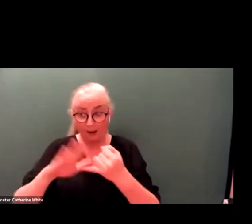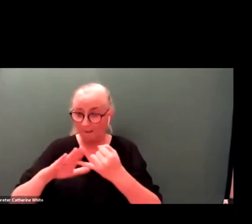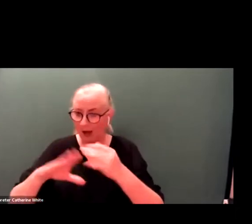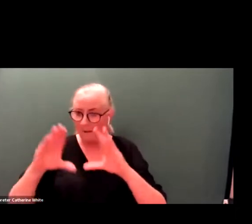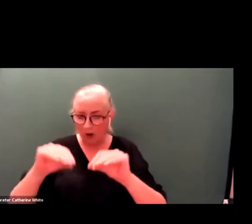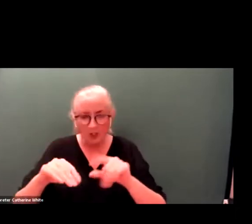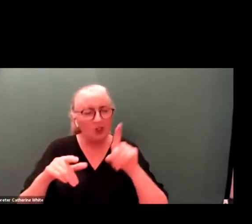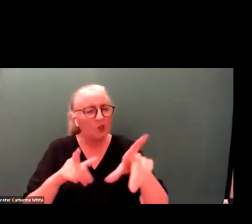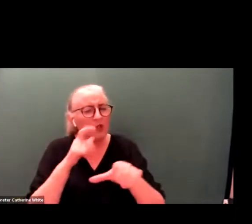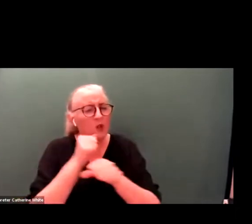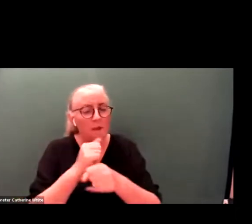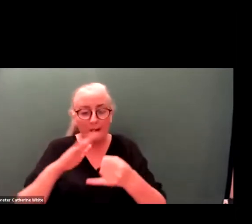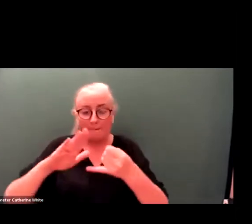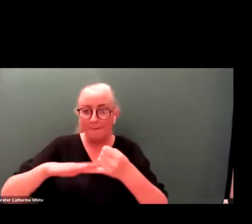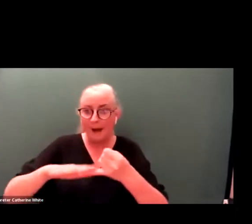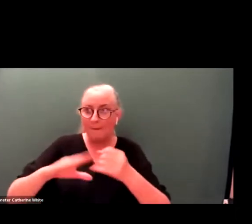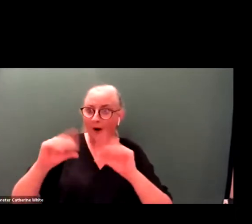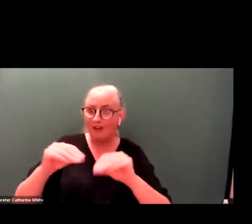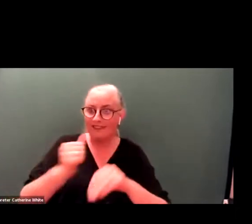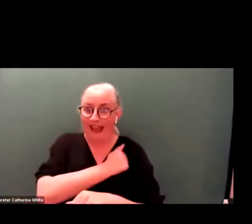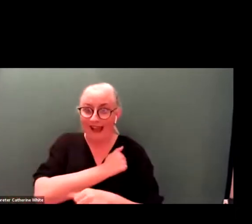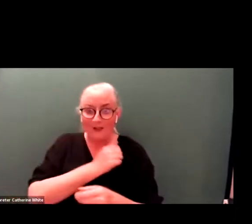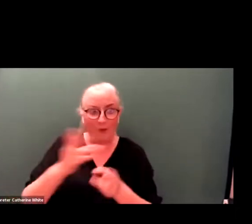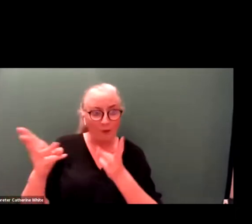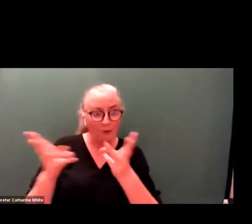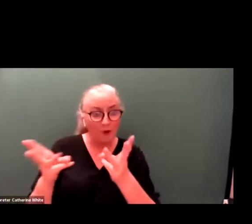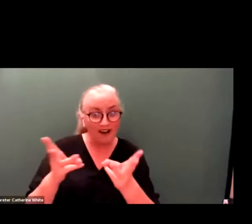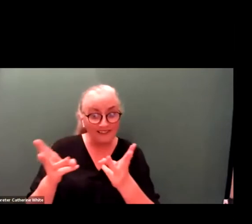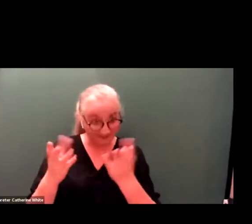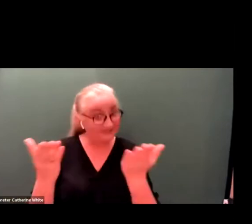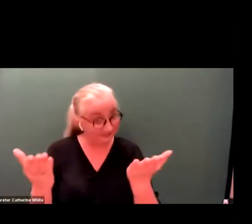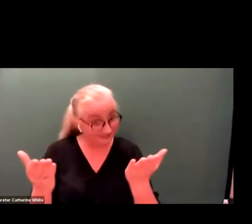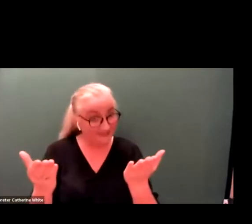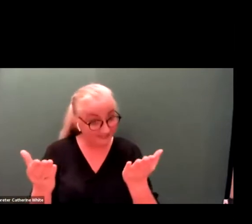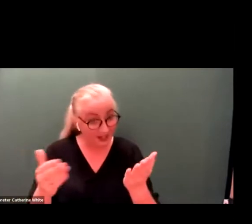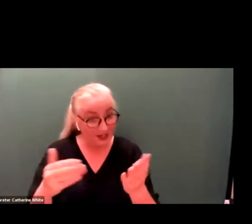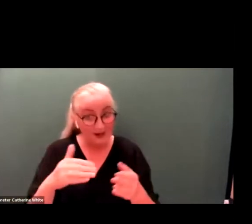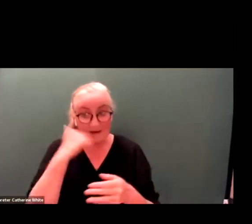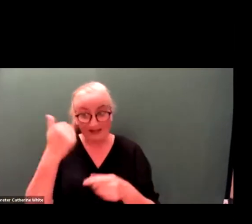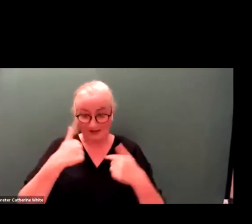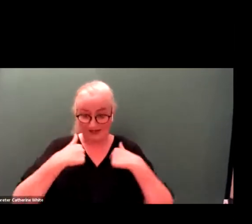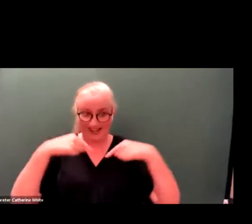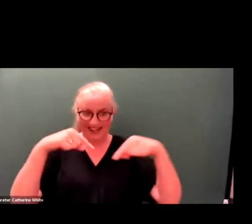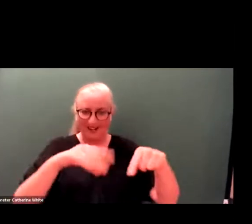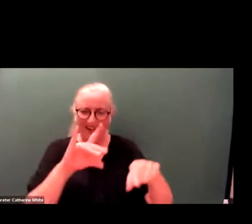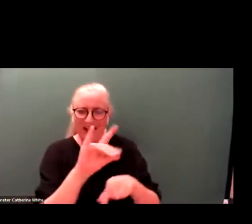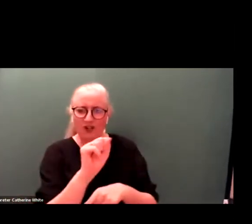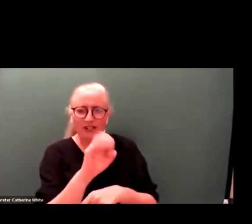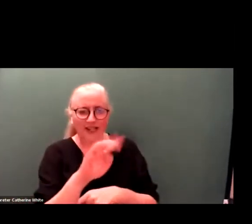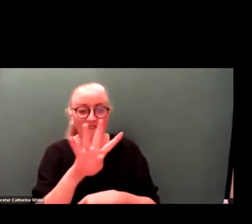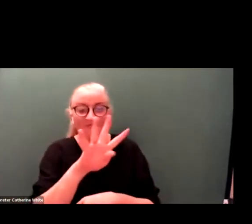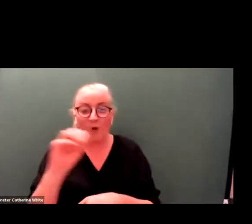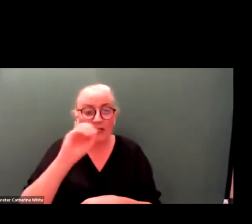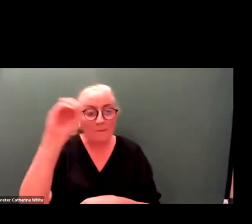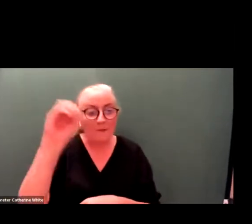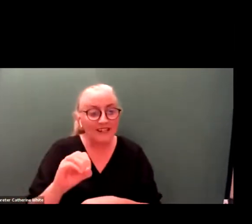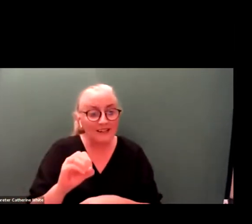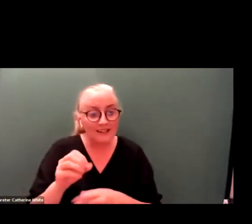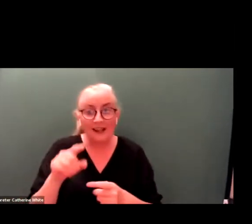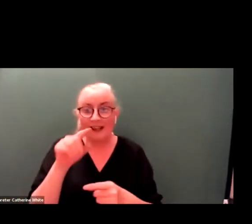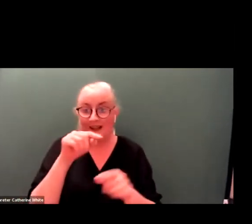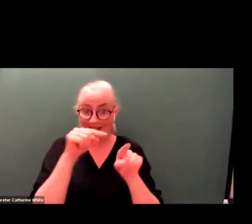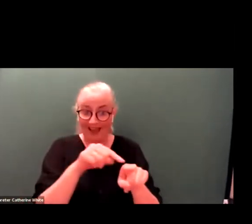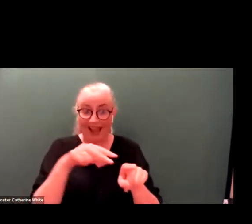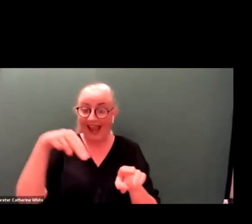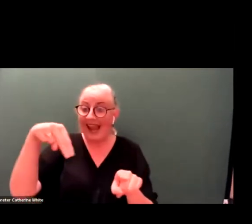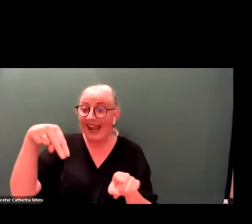Talking about menopause in the workplace, given that we're talking within the HSC setting, 40% of the workforce in the NHS